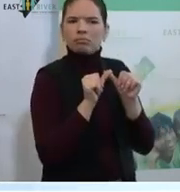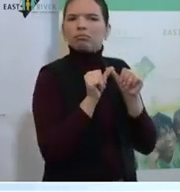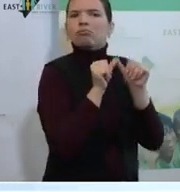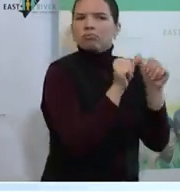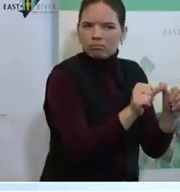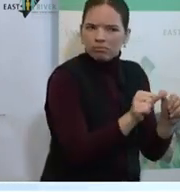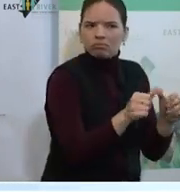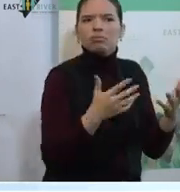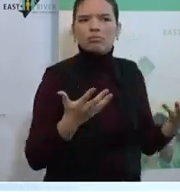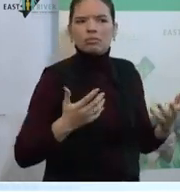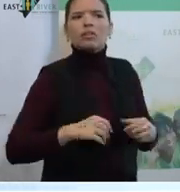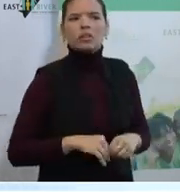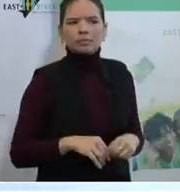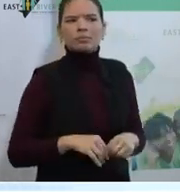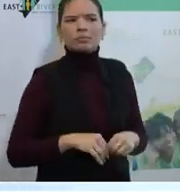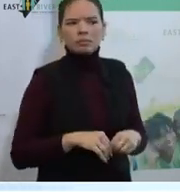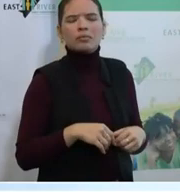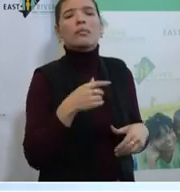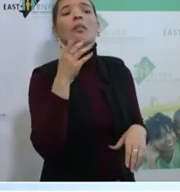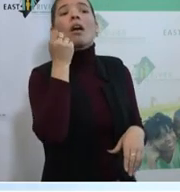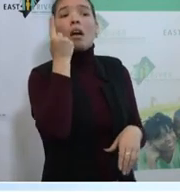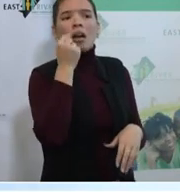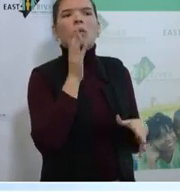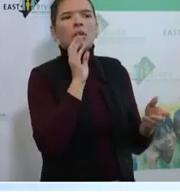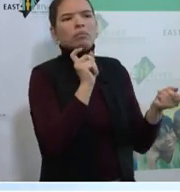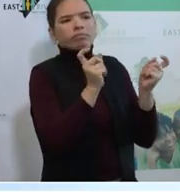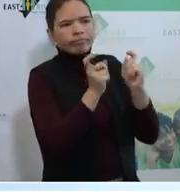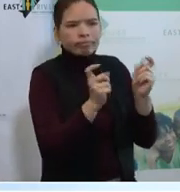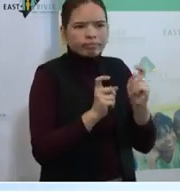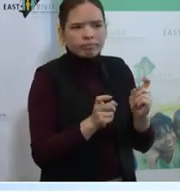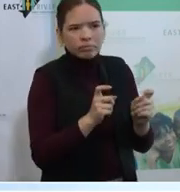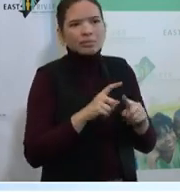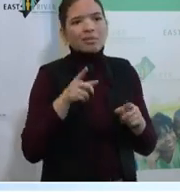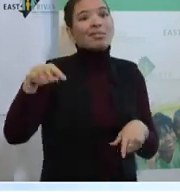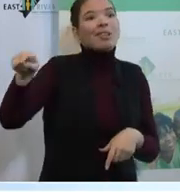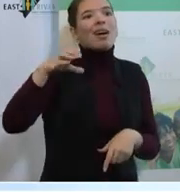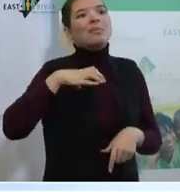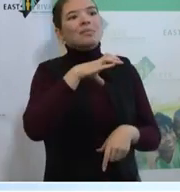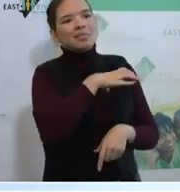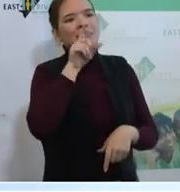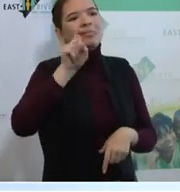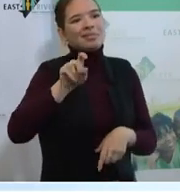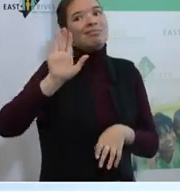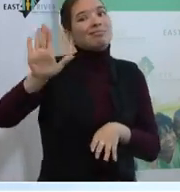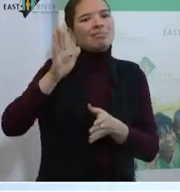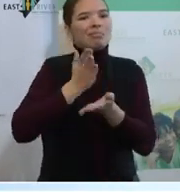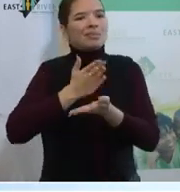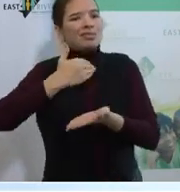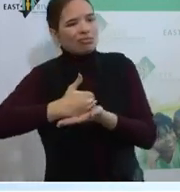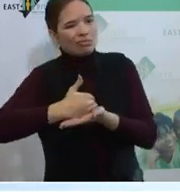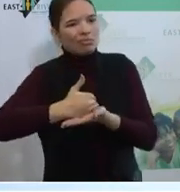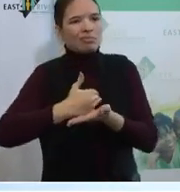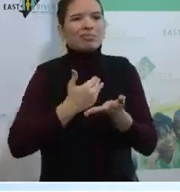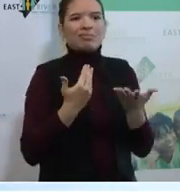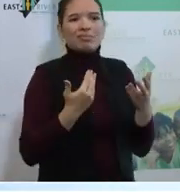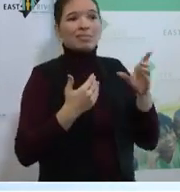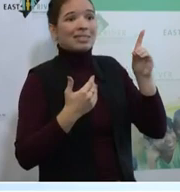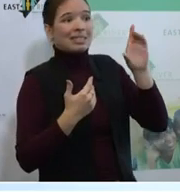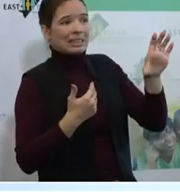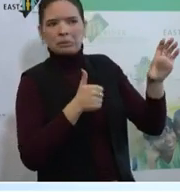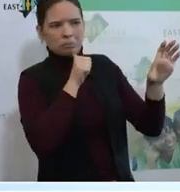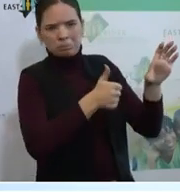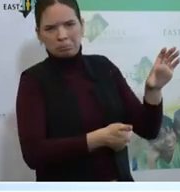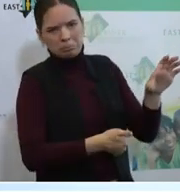unlike the Congress, has to have a balanced budget. So we will look at our revenues. We will look at our priorities